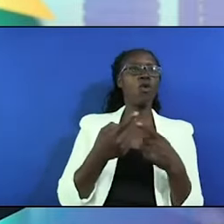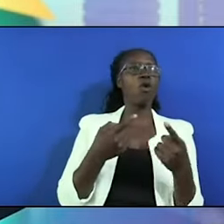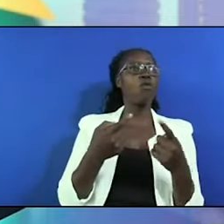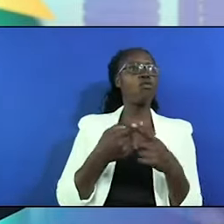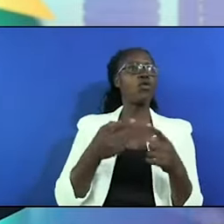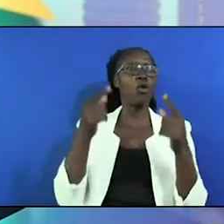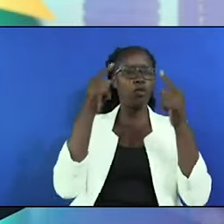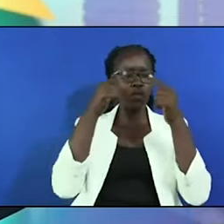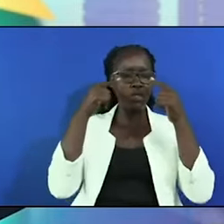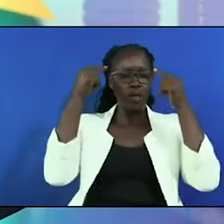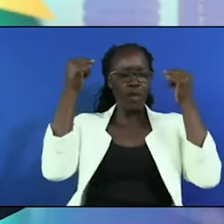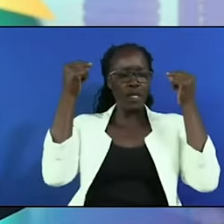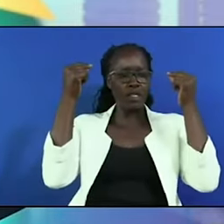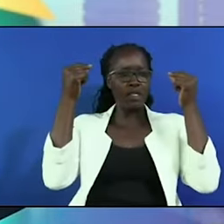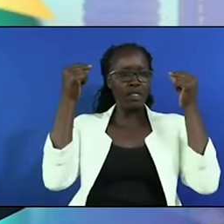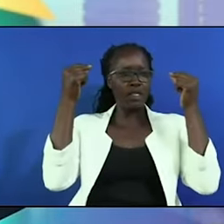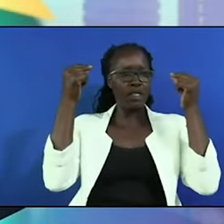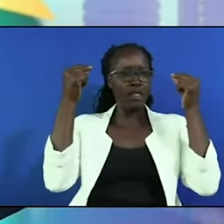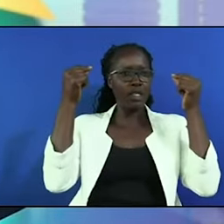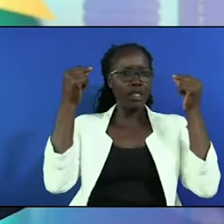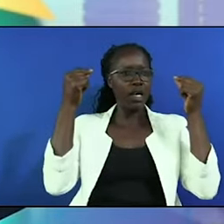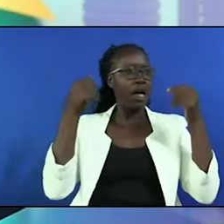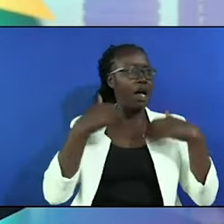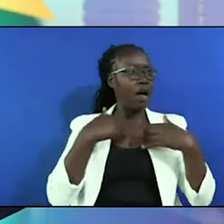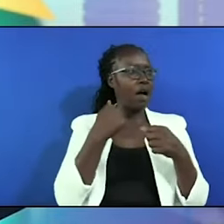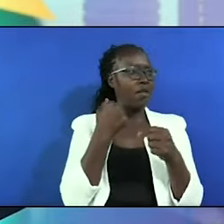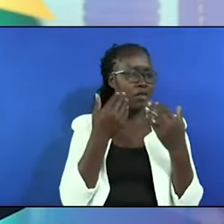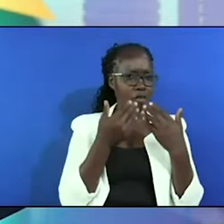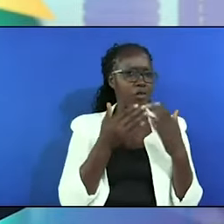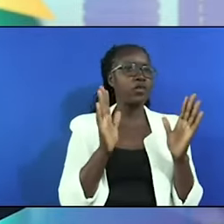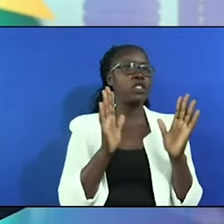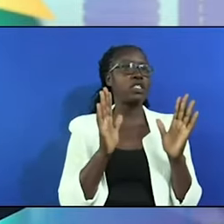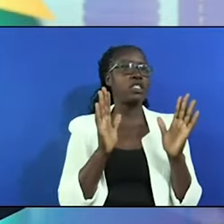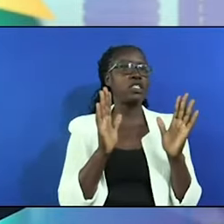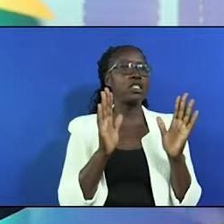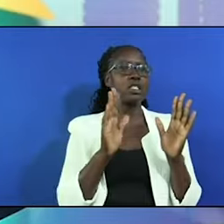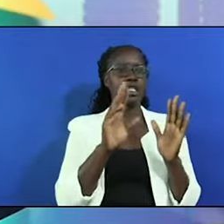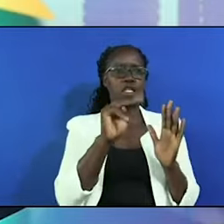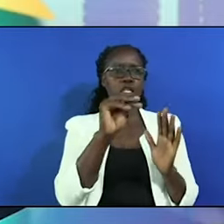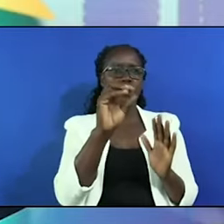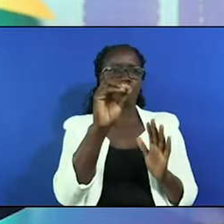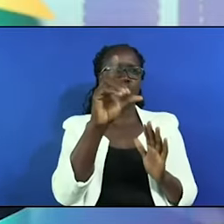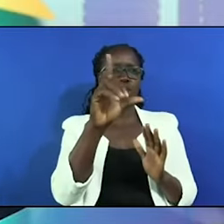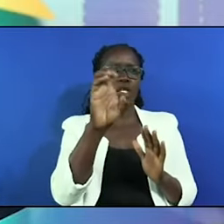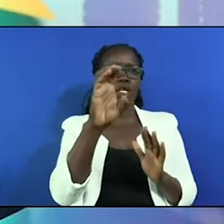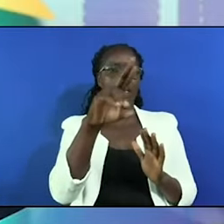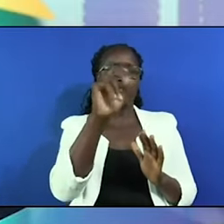way from Japan, having done molecular virology,